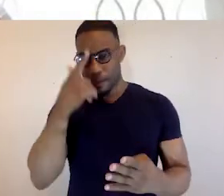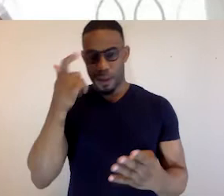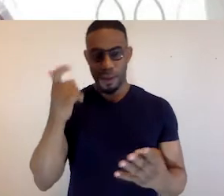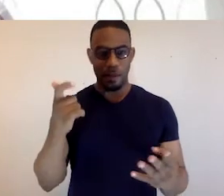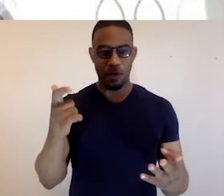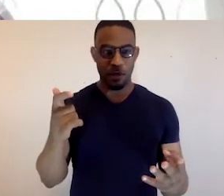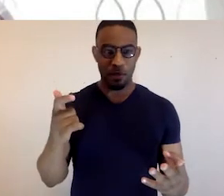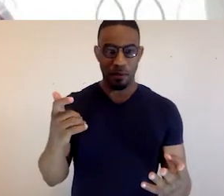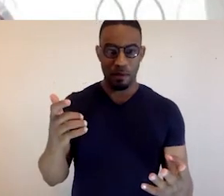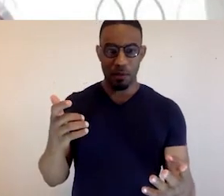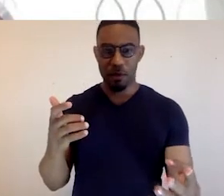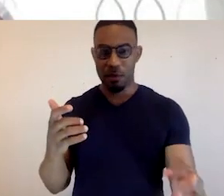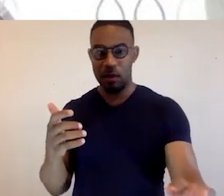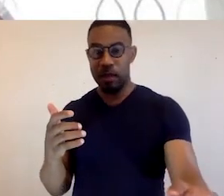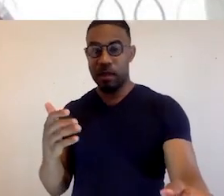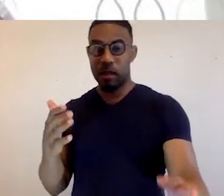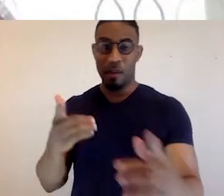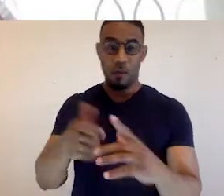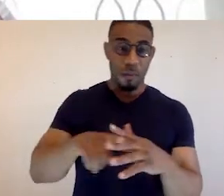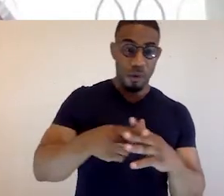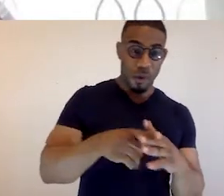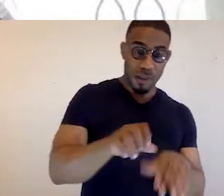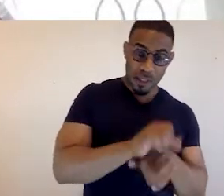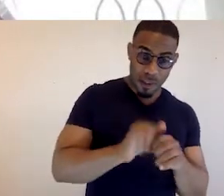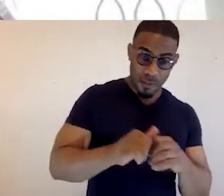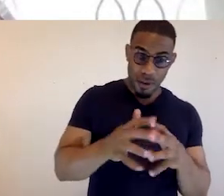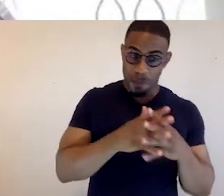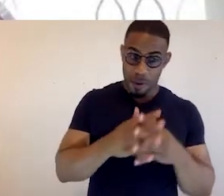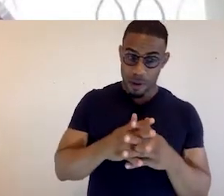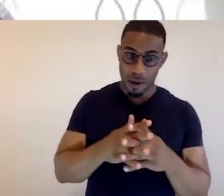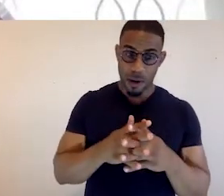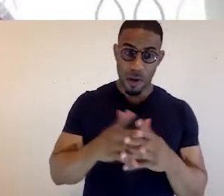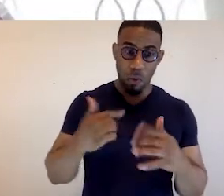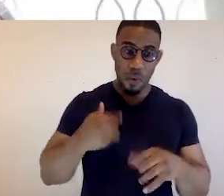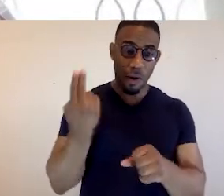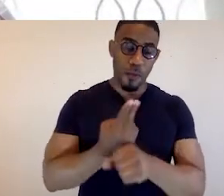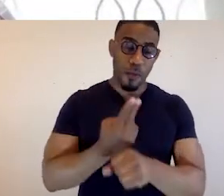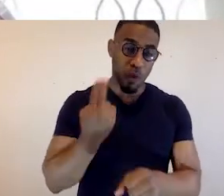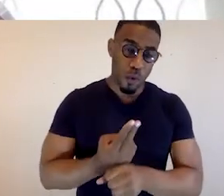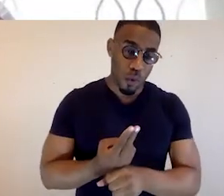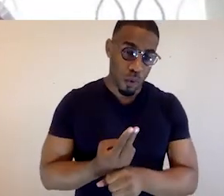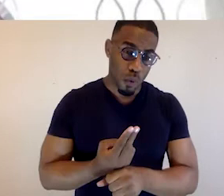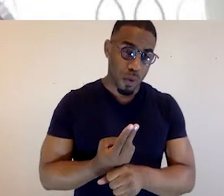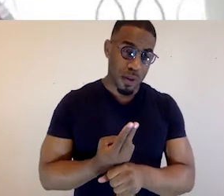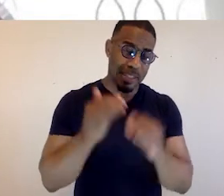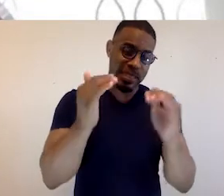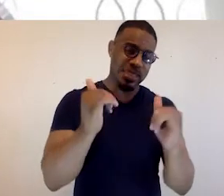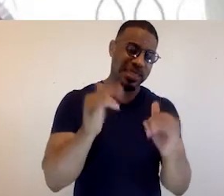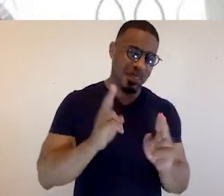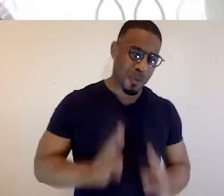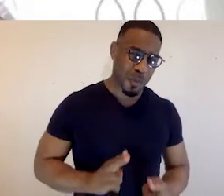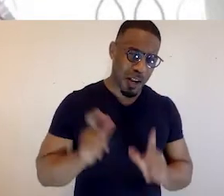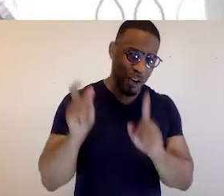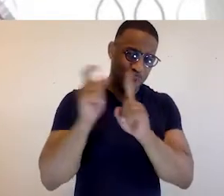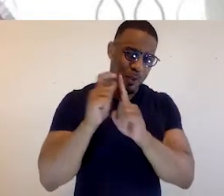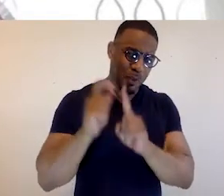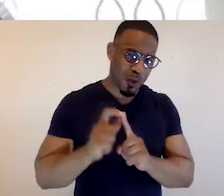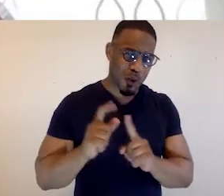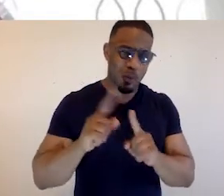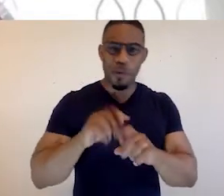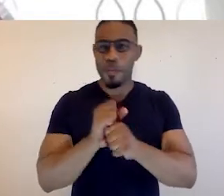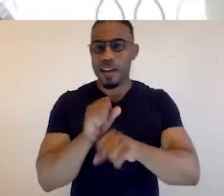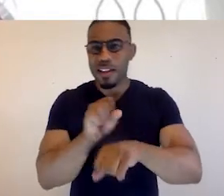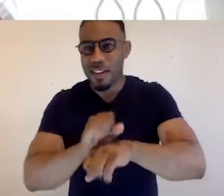because from the start of slavery in America, we've used dehumanizing terms to